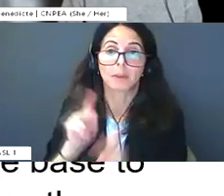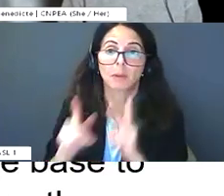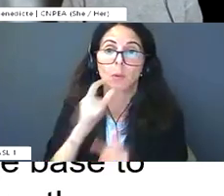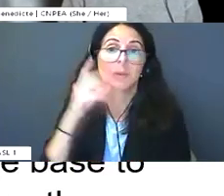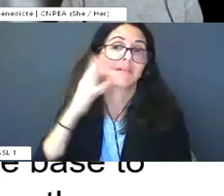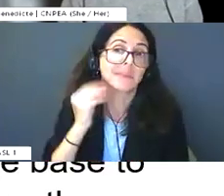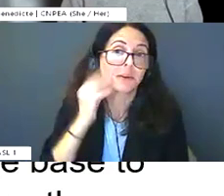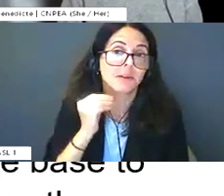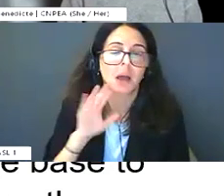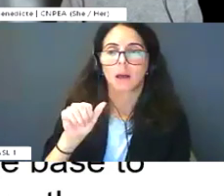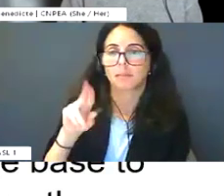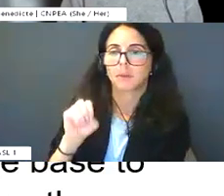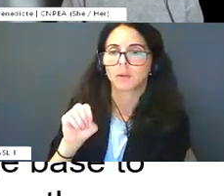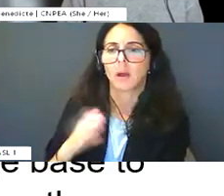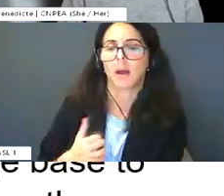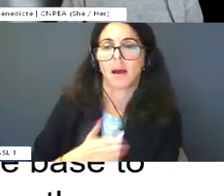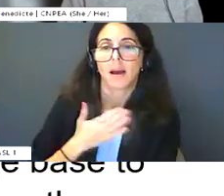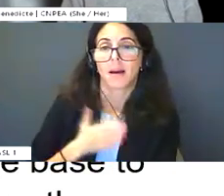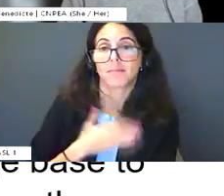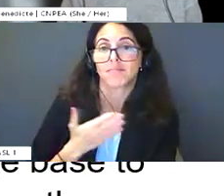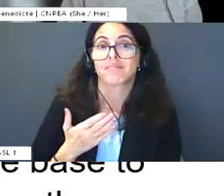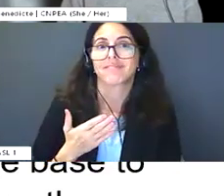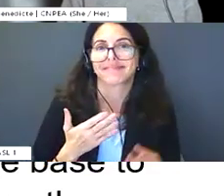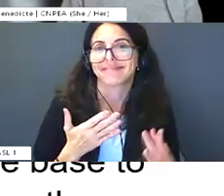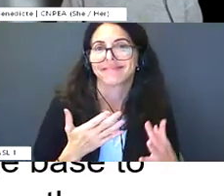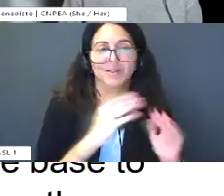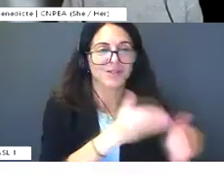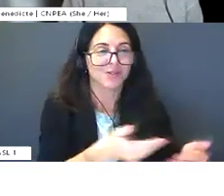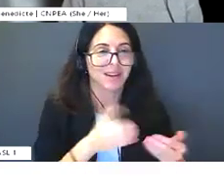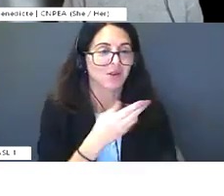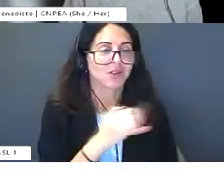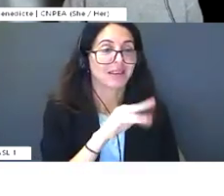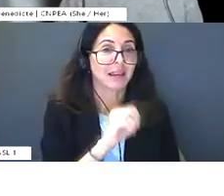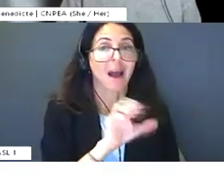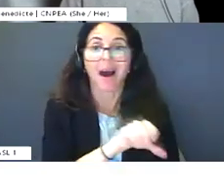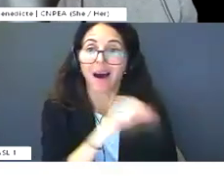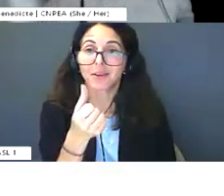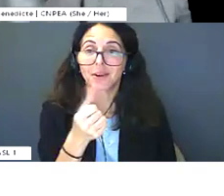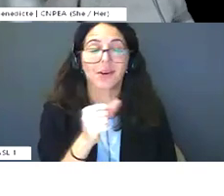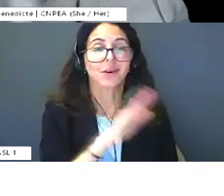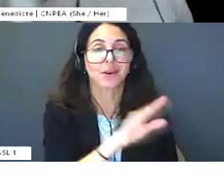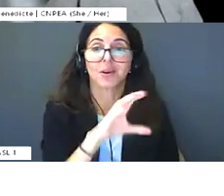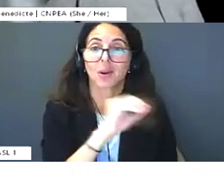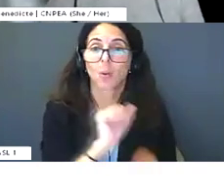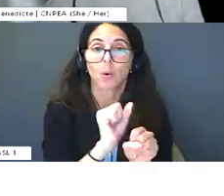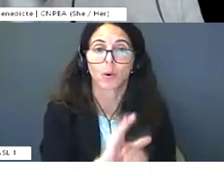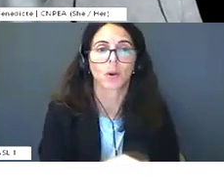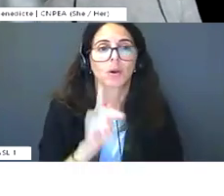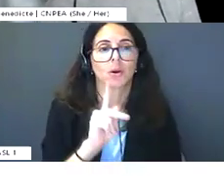abuse. So we're so pleased to have you with us, Christine. And along with her is her colleague, Kirsten